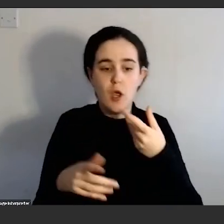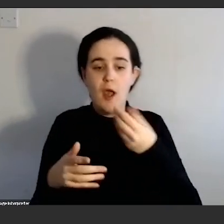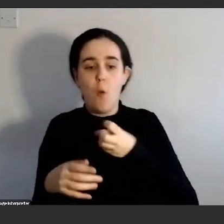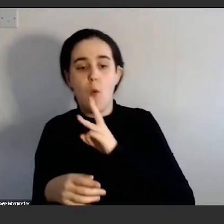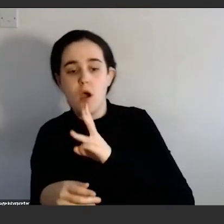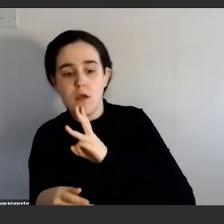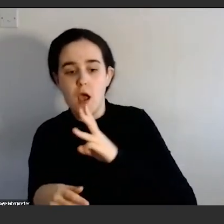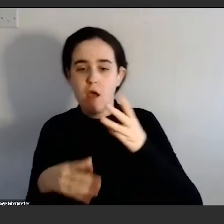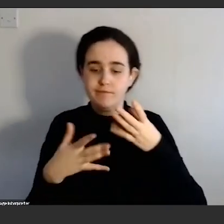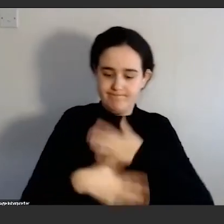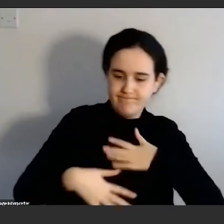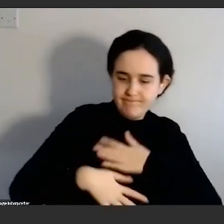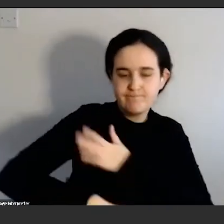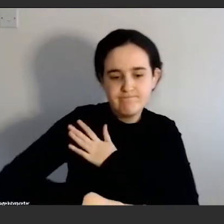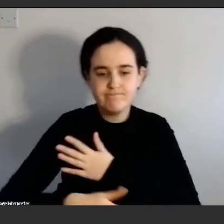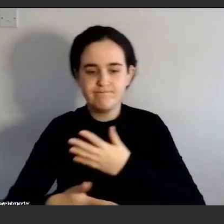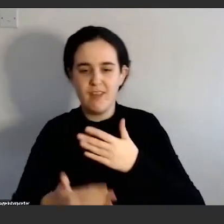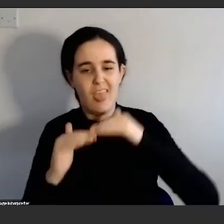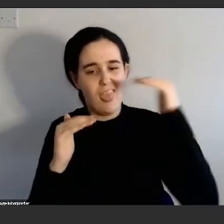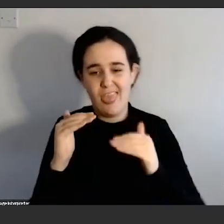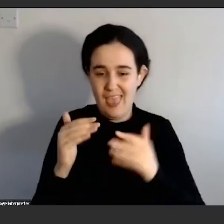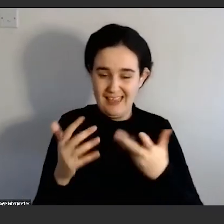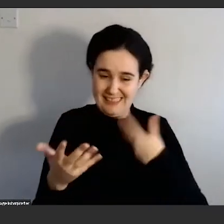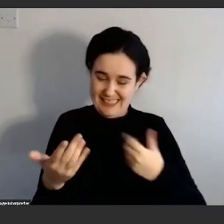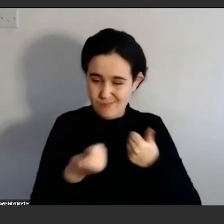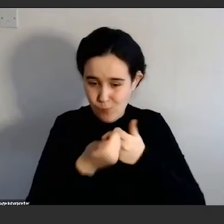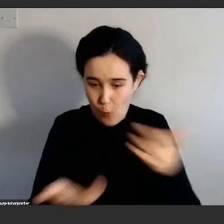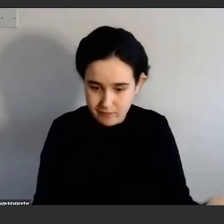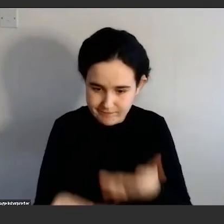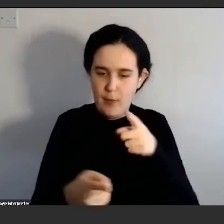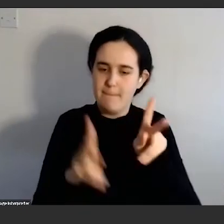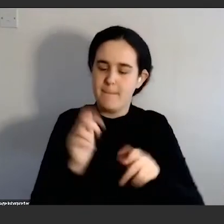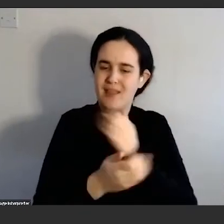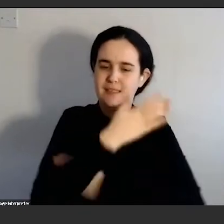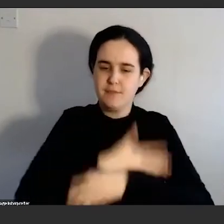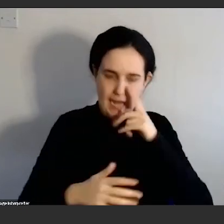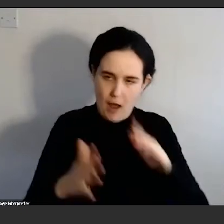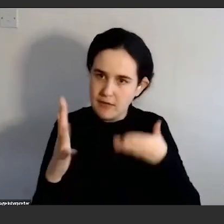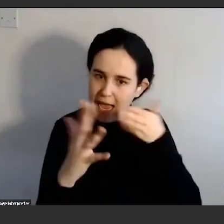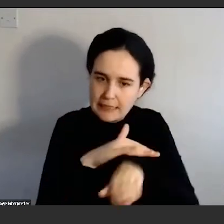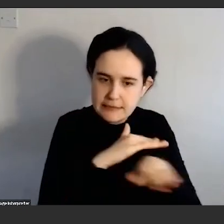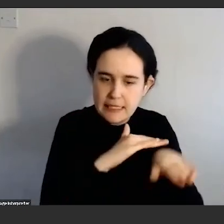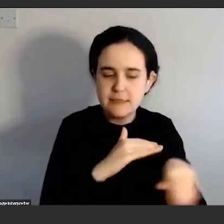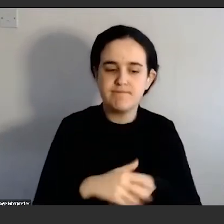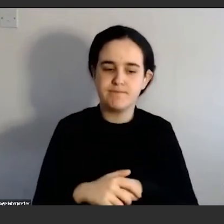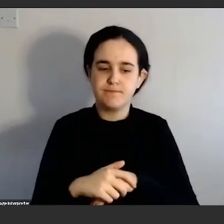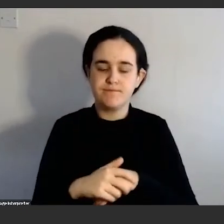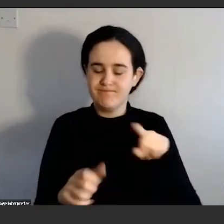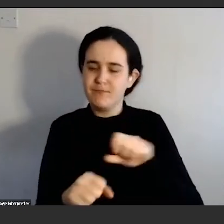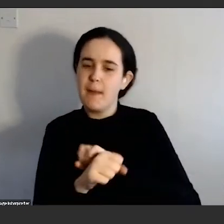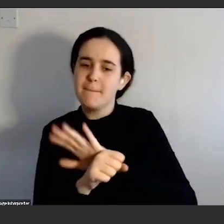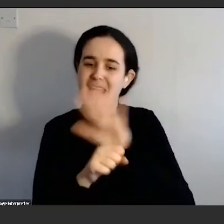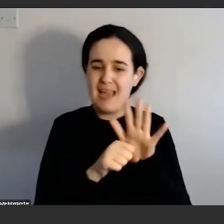have made over recent years through tragic loss of life and through the secondary impacts of COVID-19, which